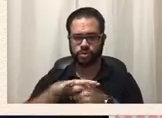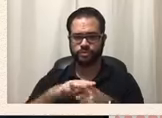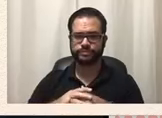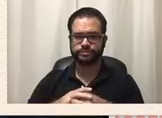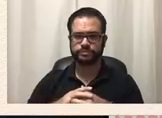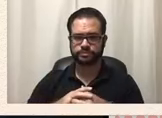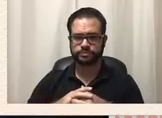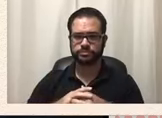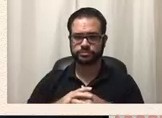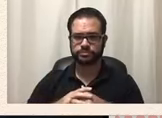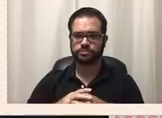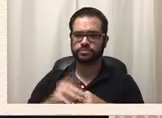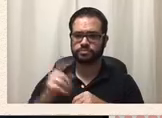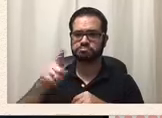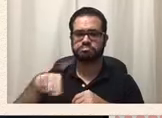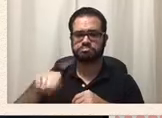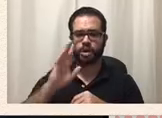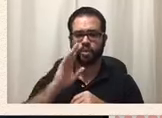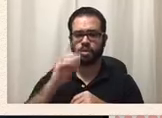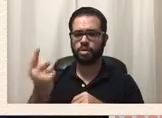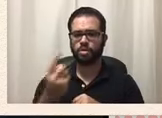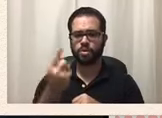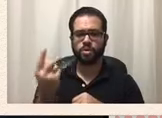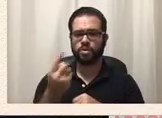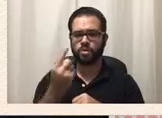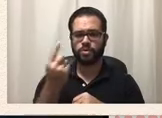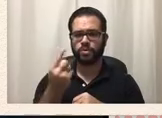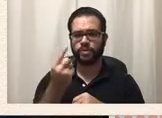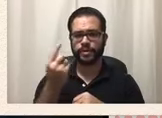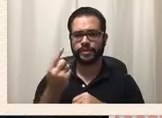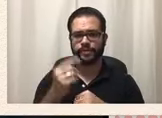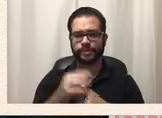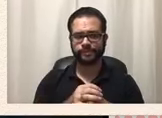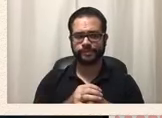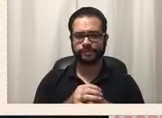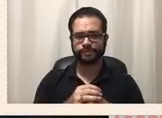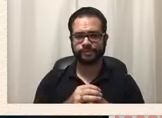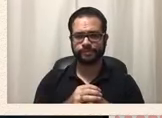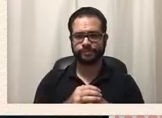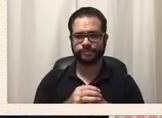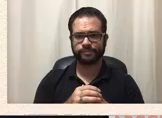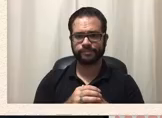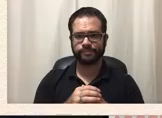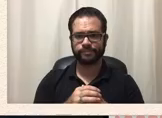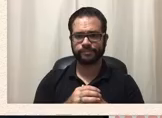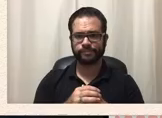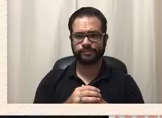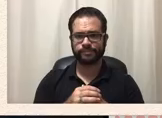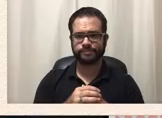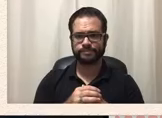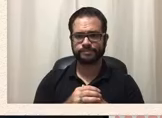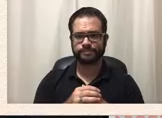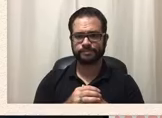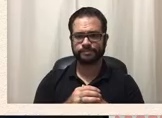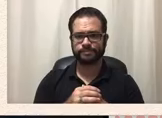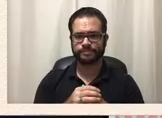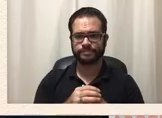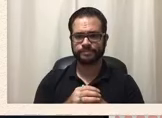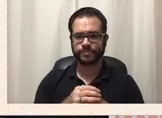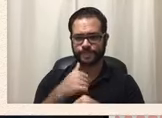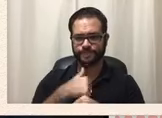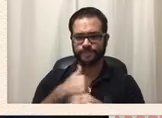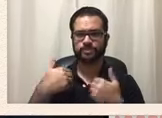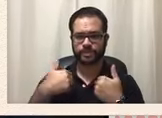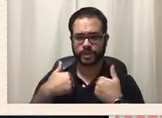There's always different drugs. Now, I have this village.